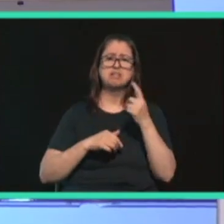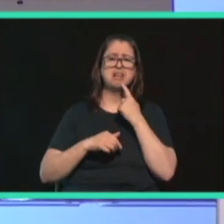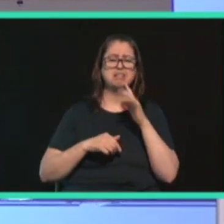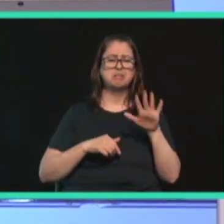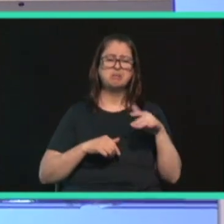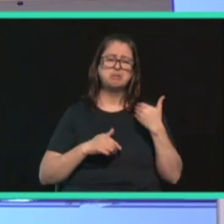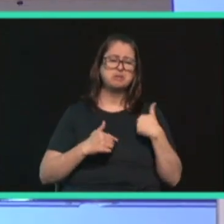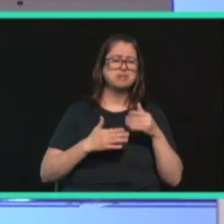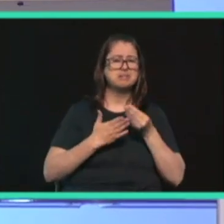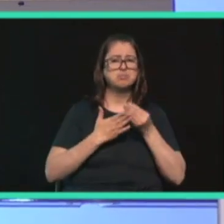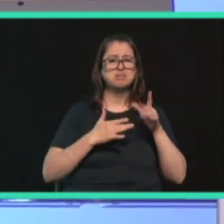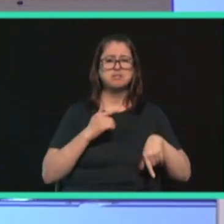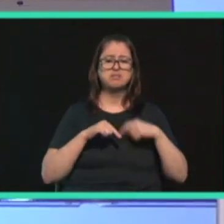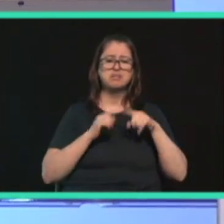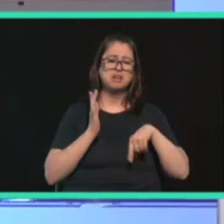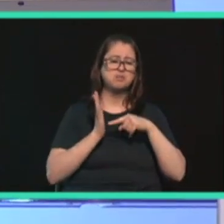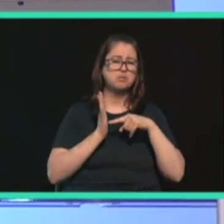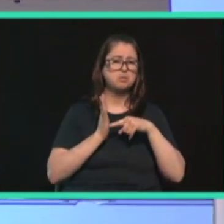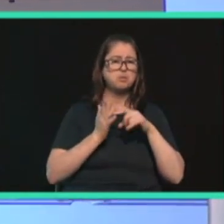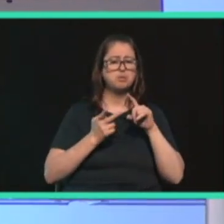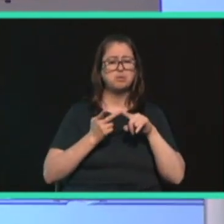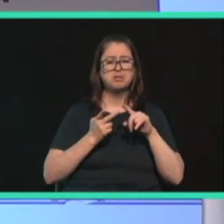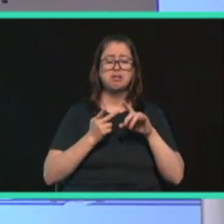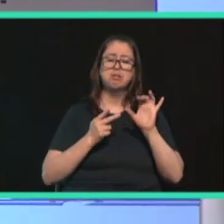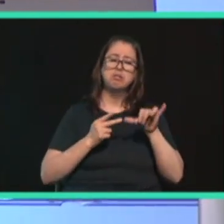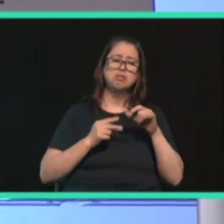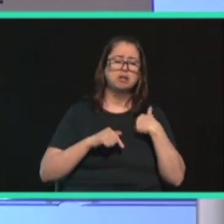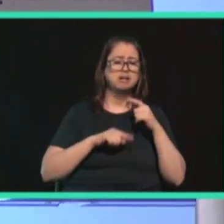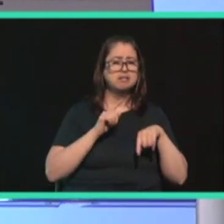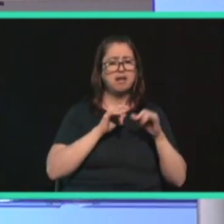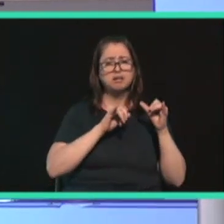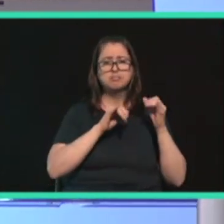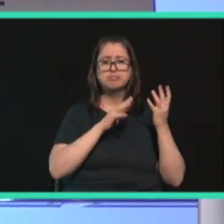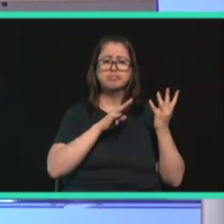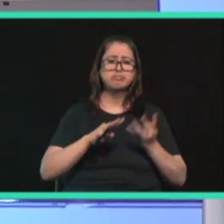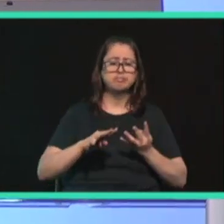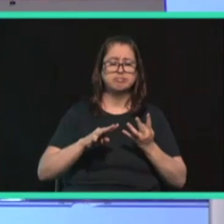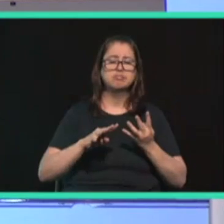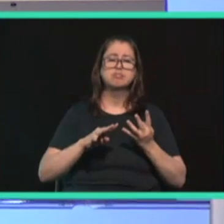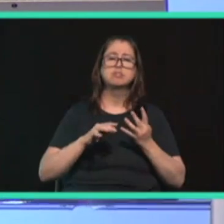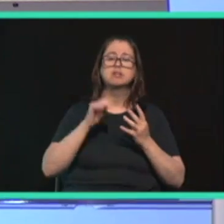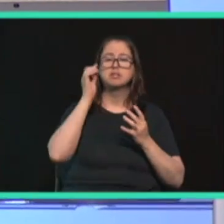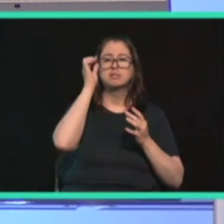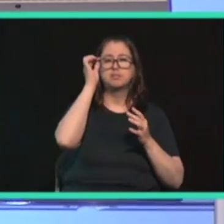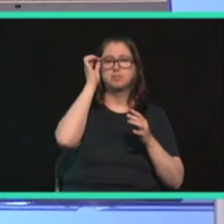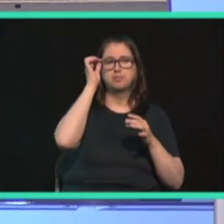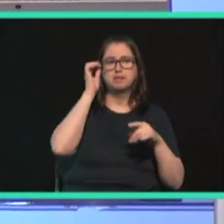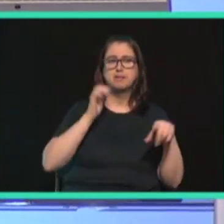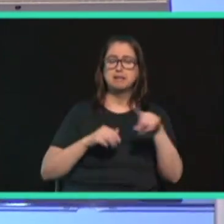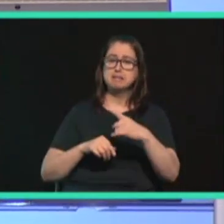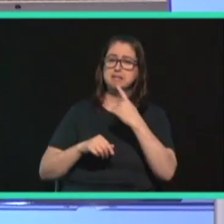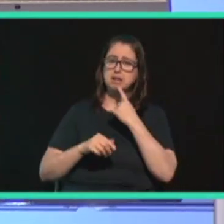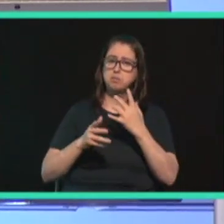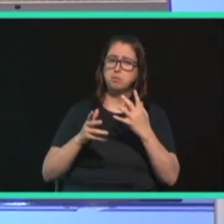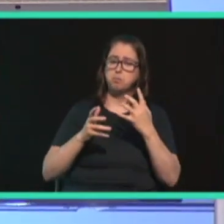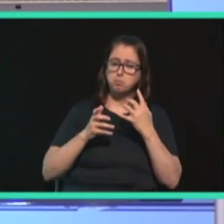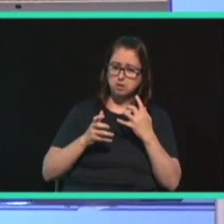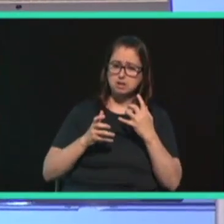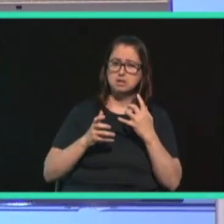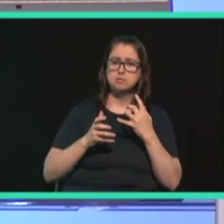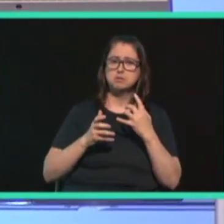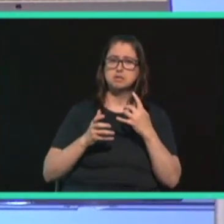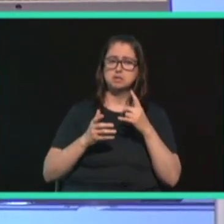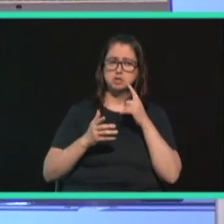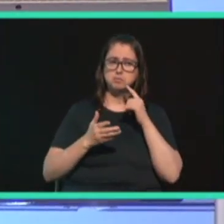pressure in having to download the videos. From corporates, they said, we want to be able to scale the program to reach